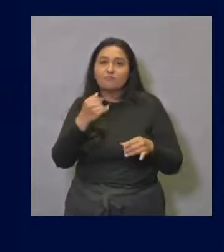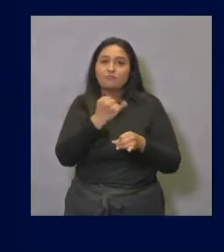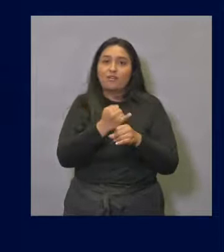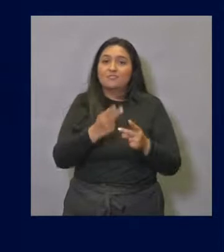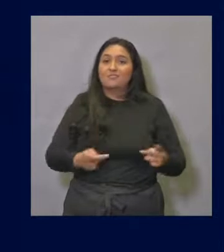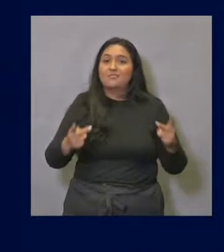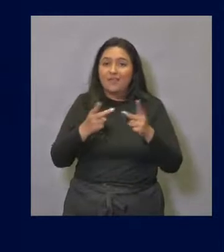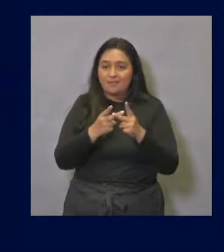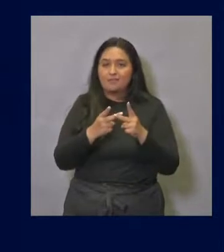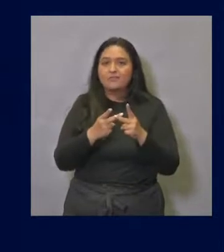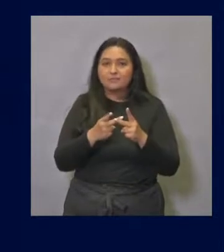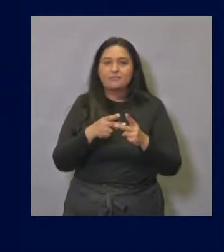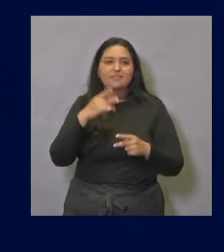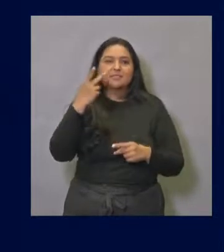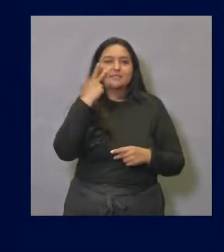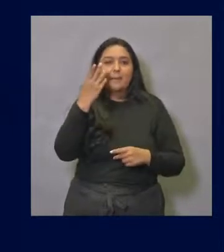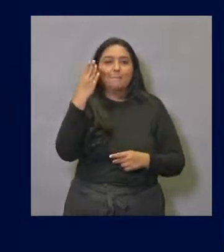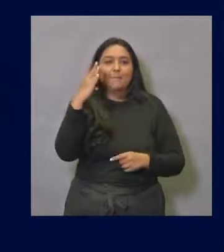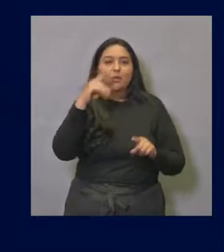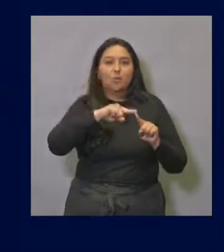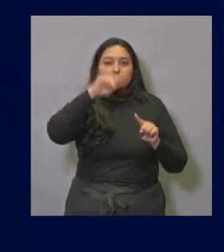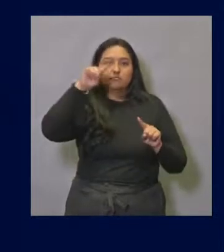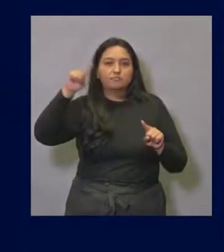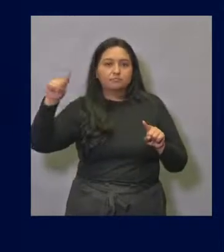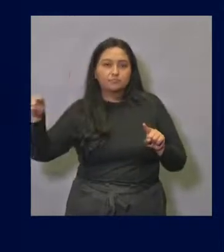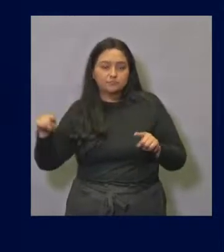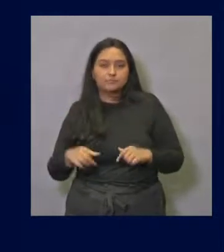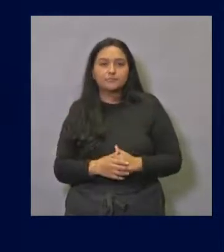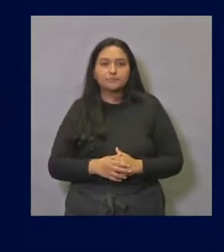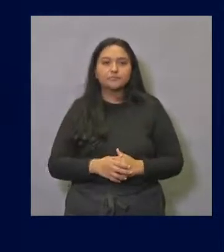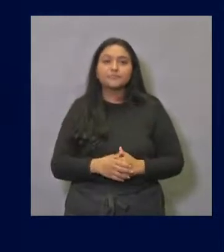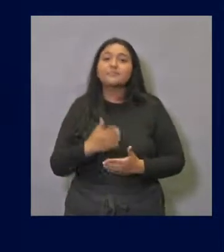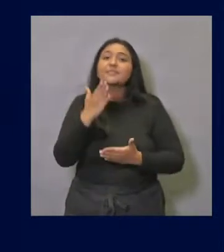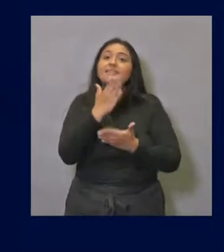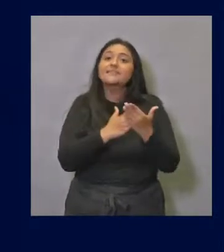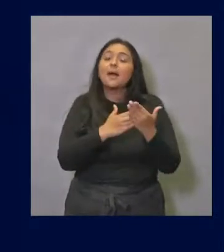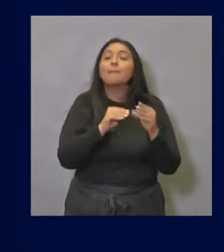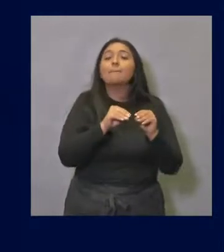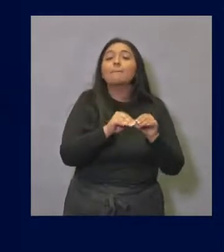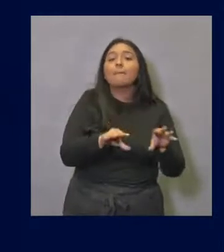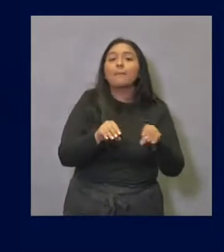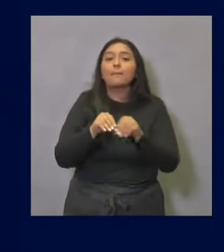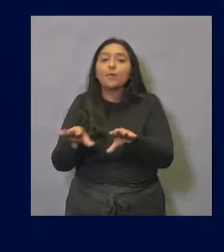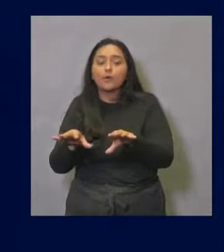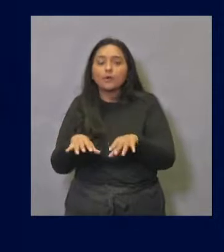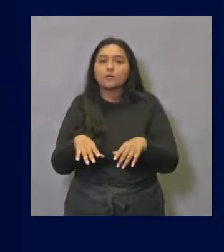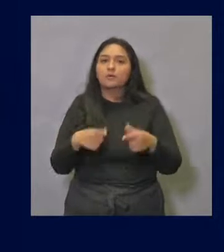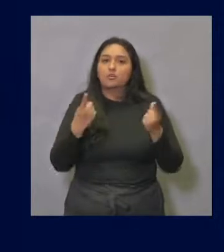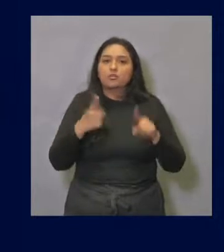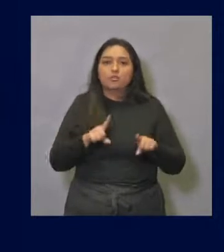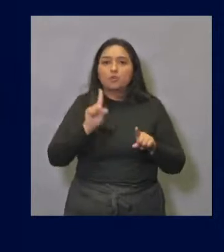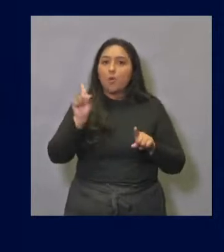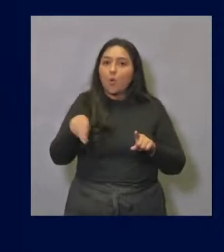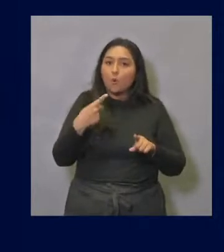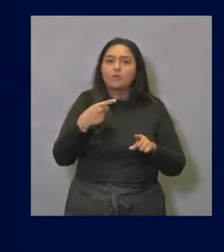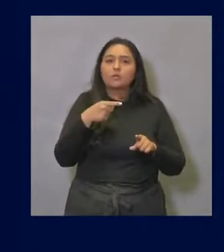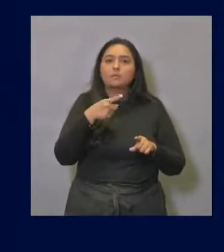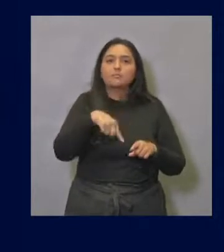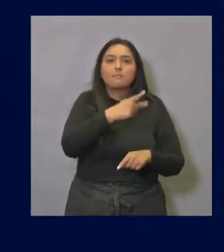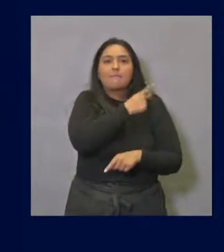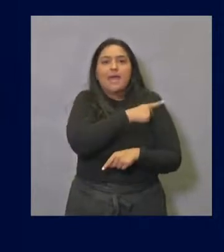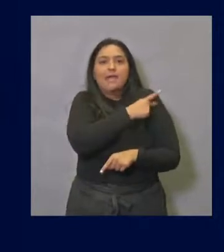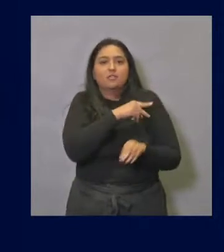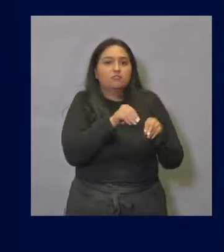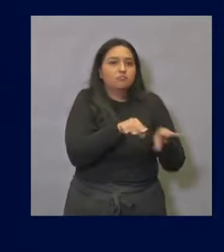settings, represented by the blue line. Some of these outbreaks were occurred only in patients, some were only